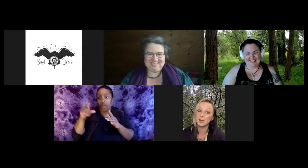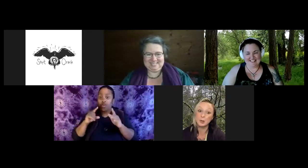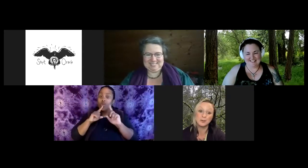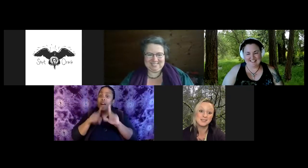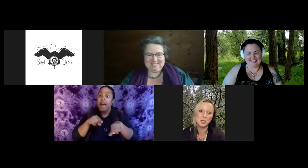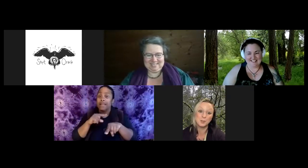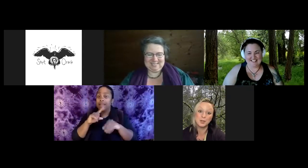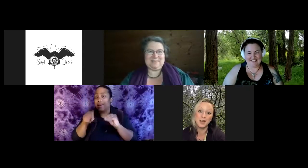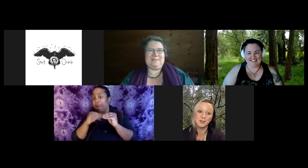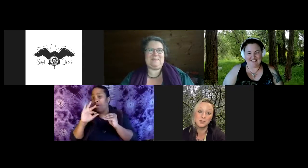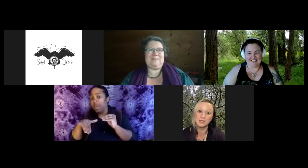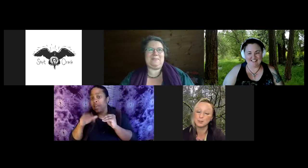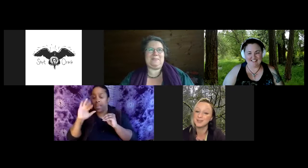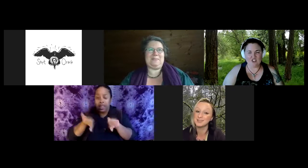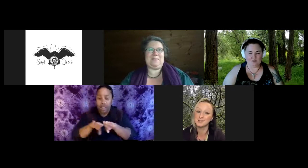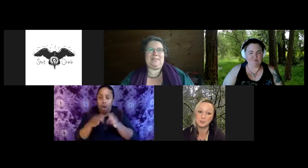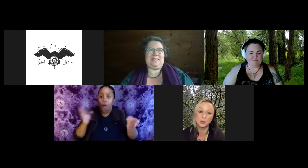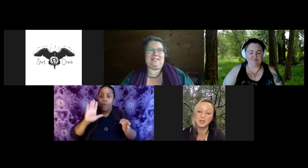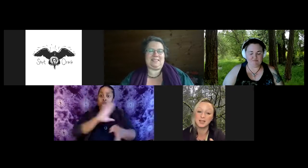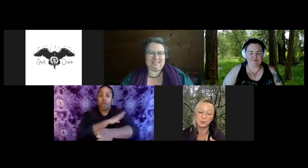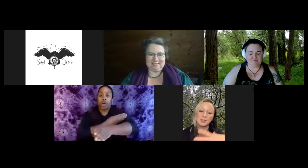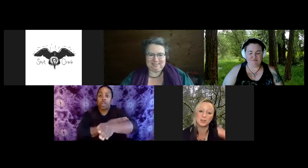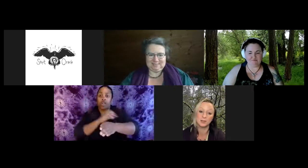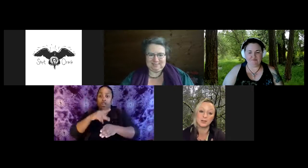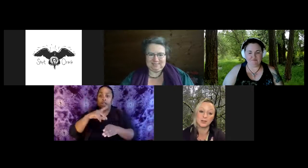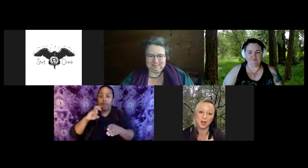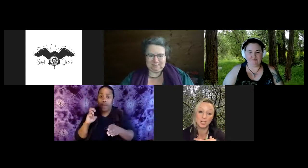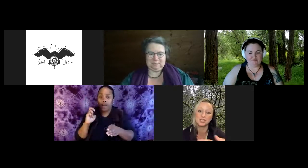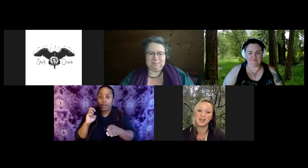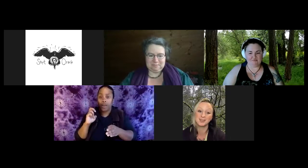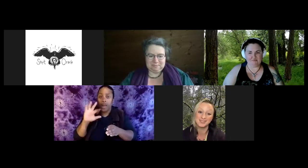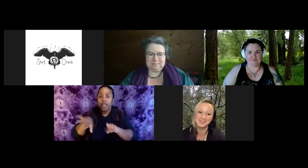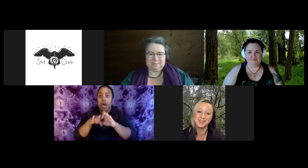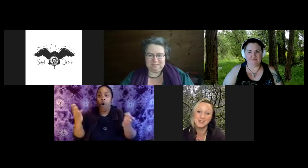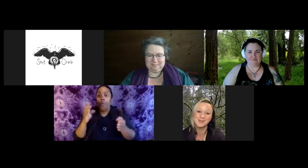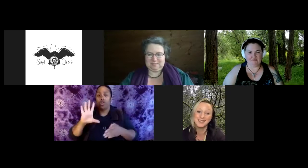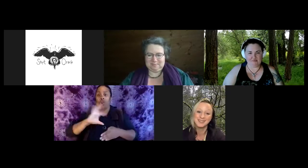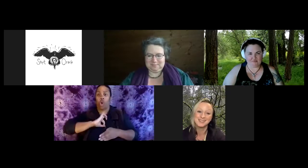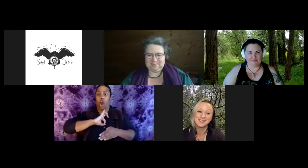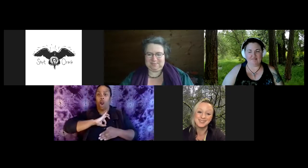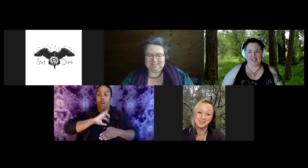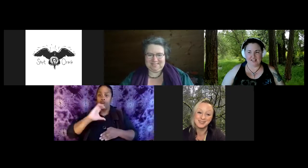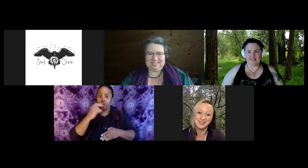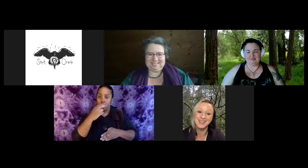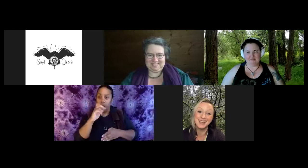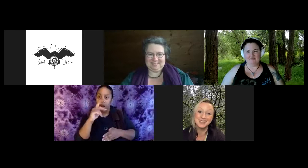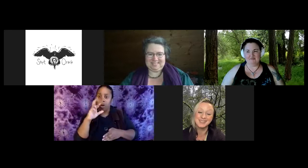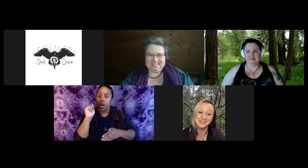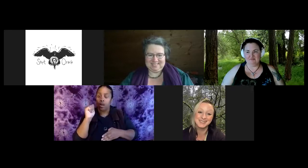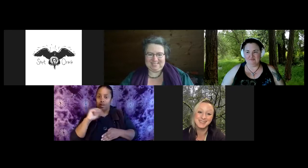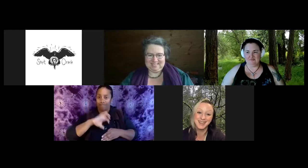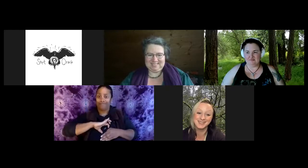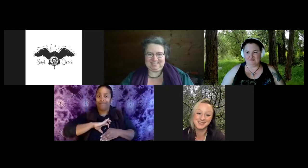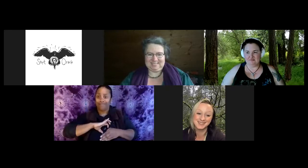And that opens up your energy space, because that opens up your heart chakra to them. So